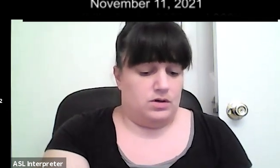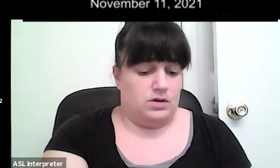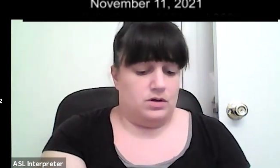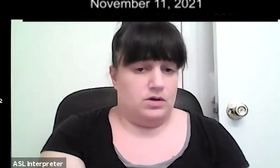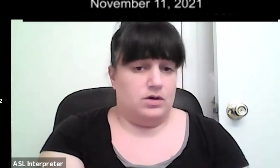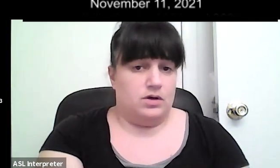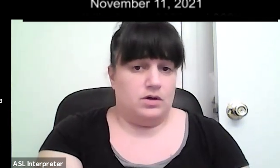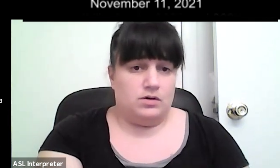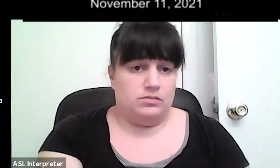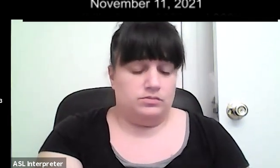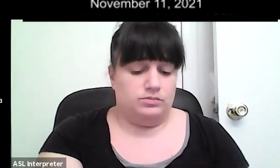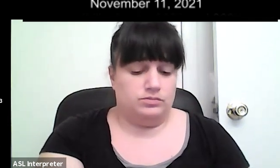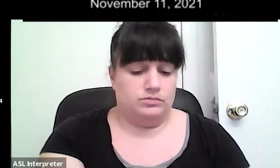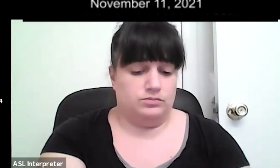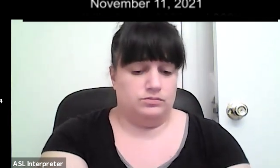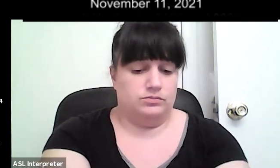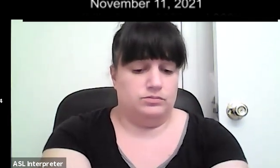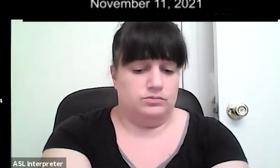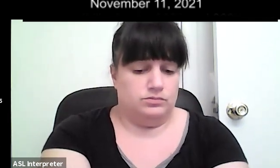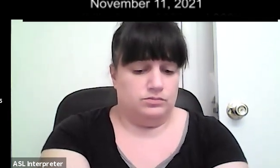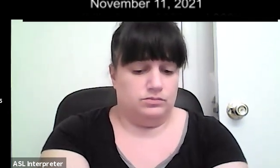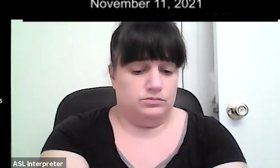bit, and then I'll share the.